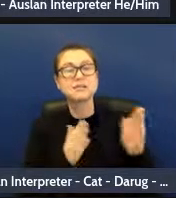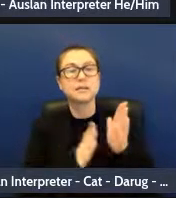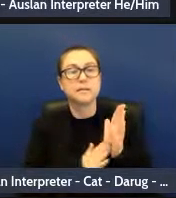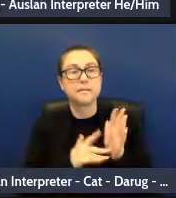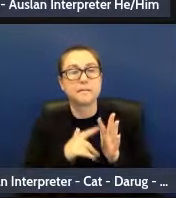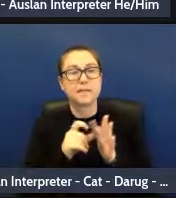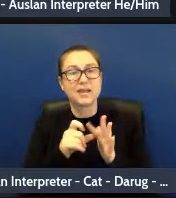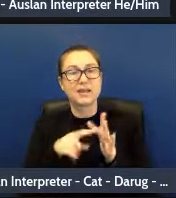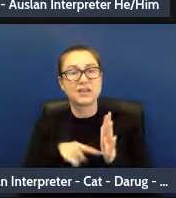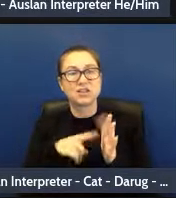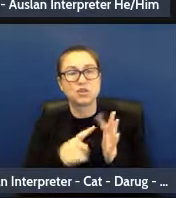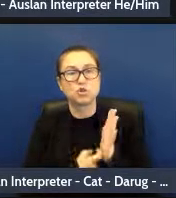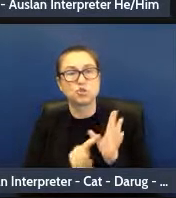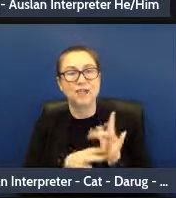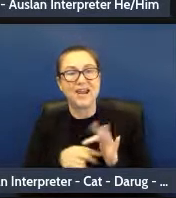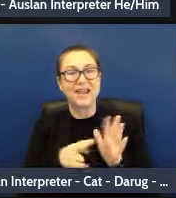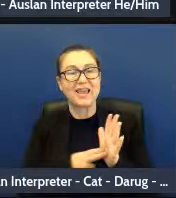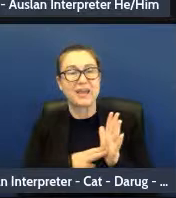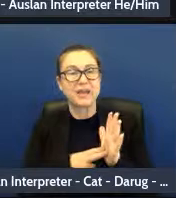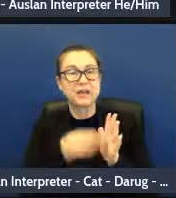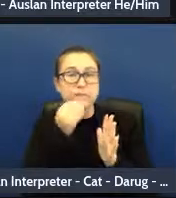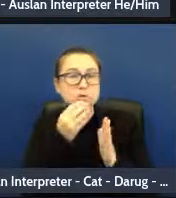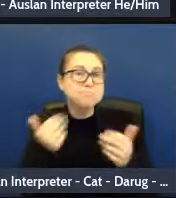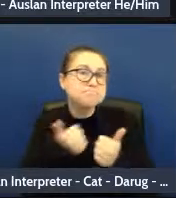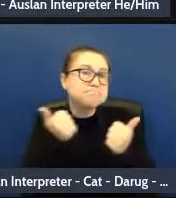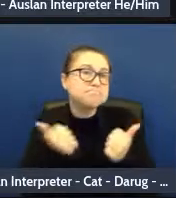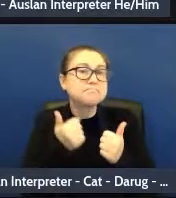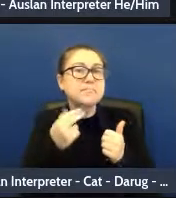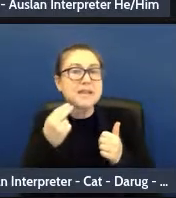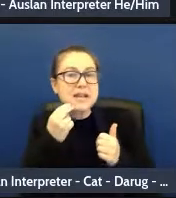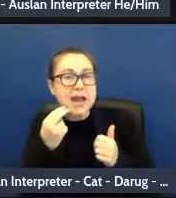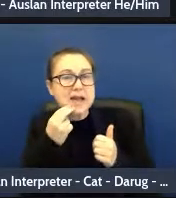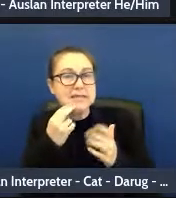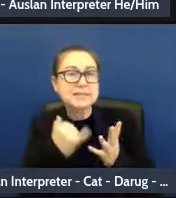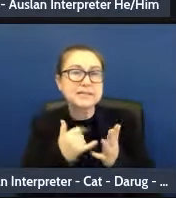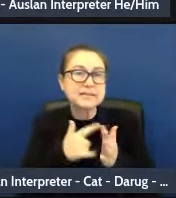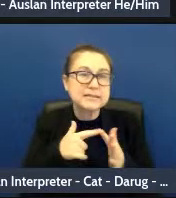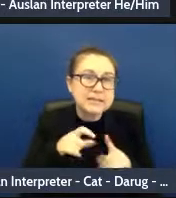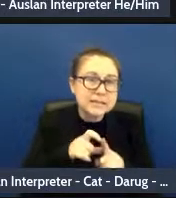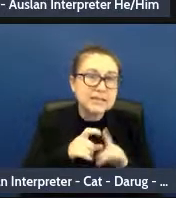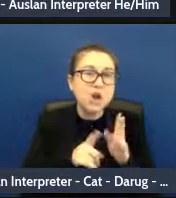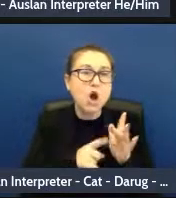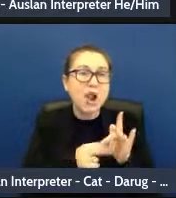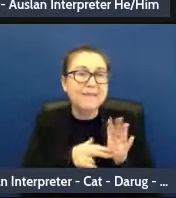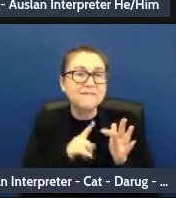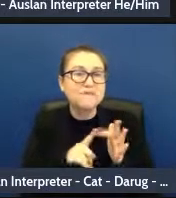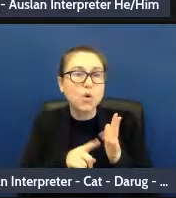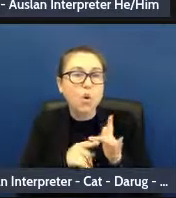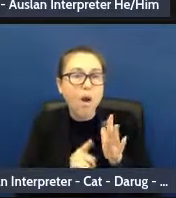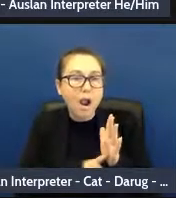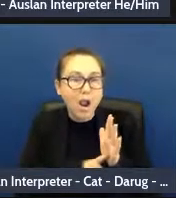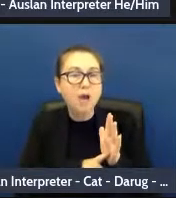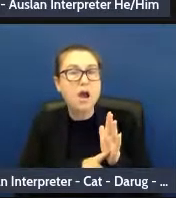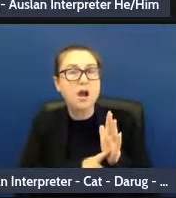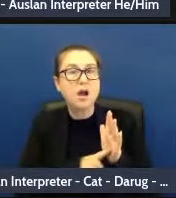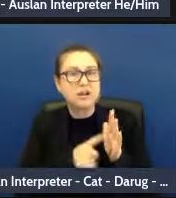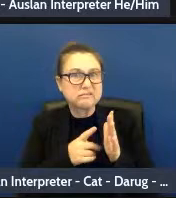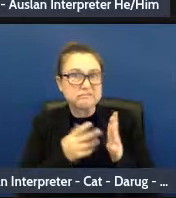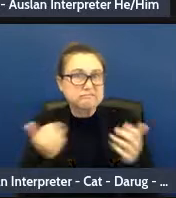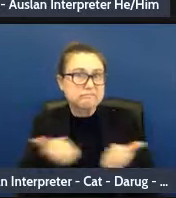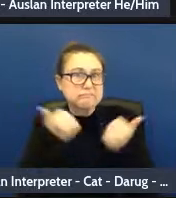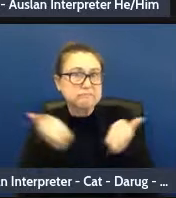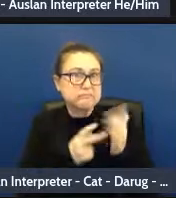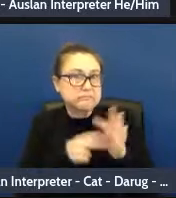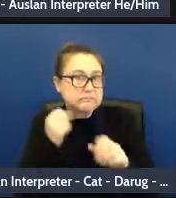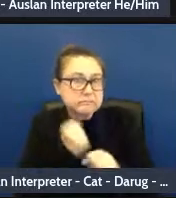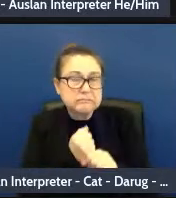diet pattern looks like. So lots of plants, nuts, seeds, olive oil, and lots of evidence for improving health